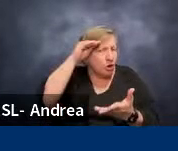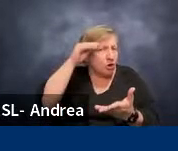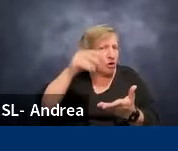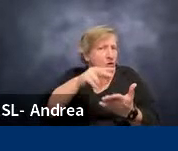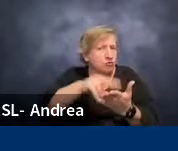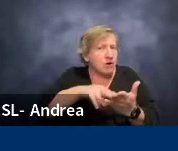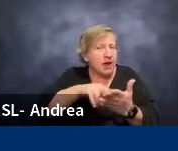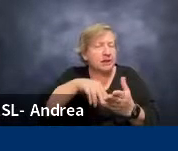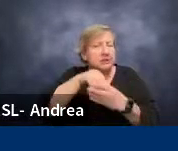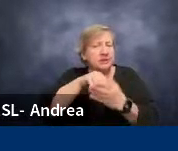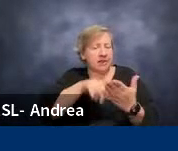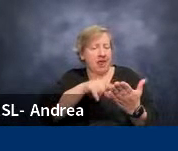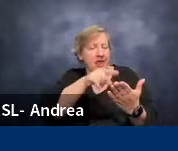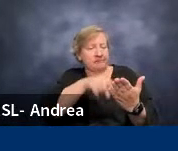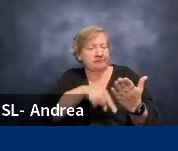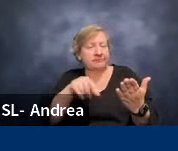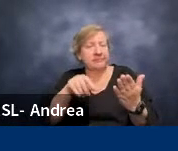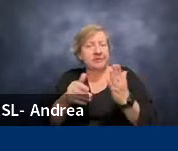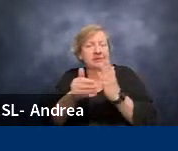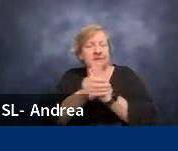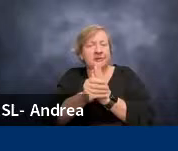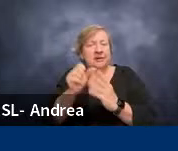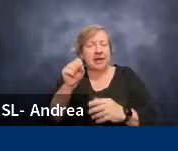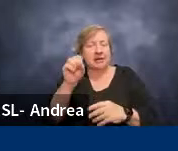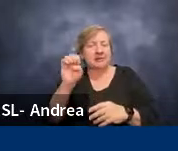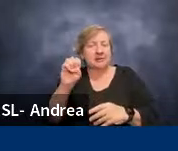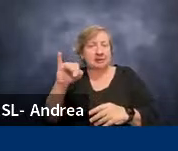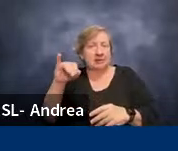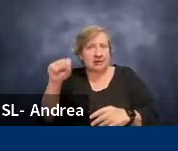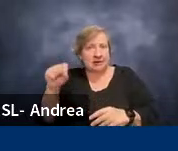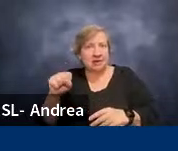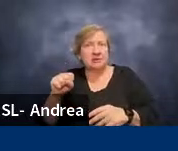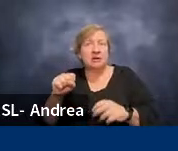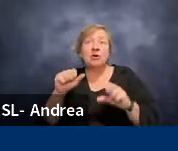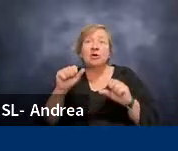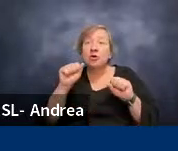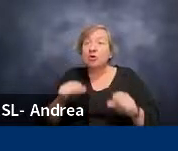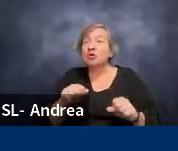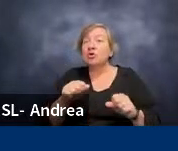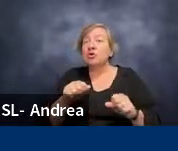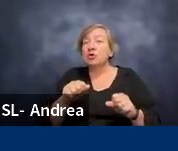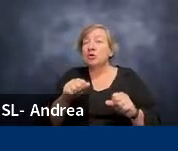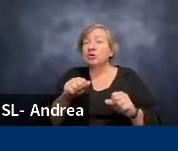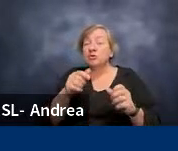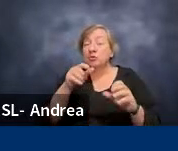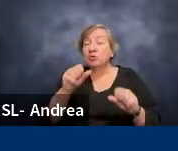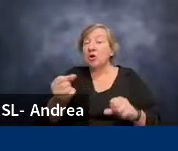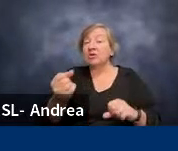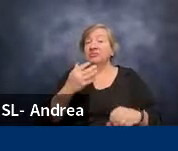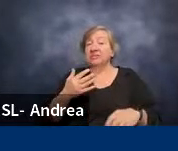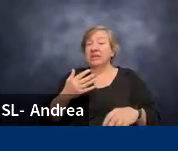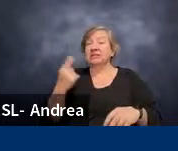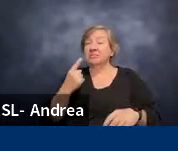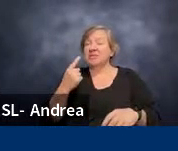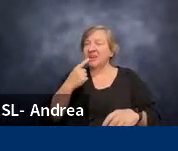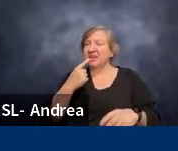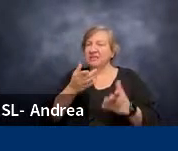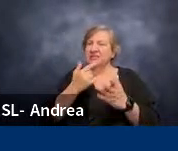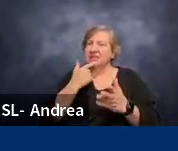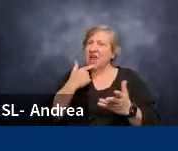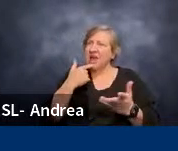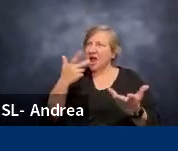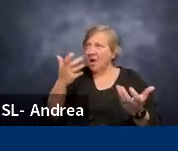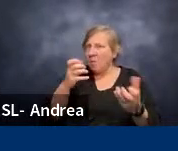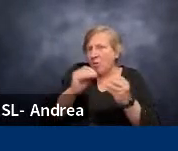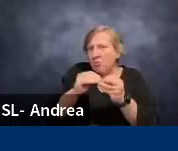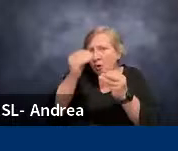supplemental EIS. And the comment should also include a request, or it could also include a request for more information. So if you didn't see it, you think it should be there,